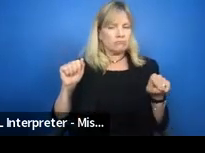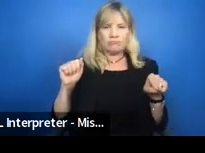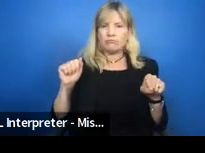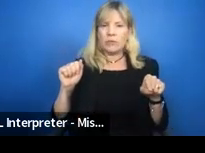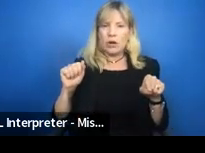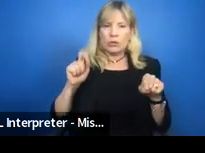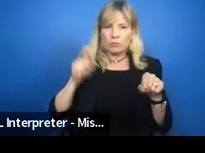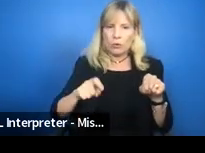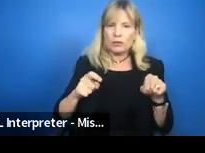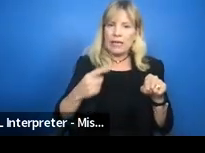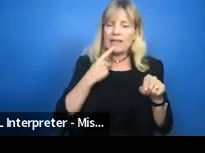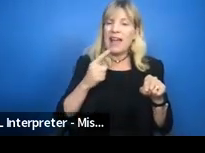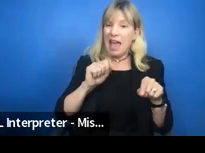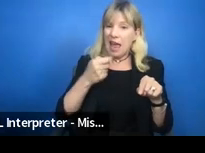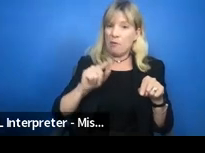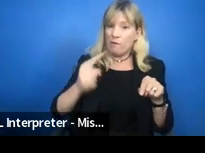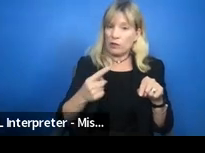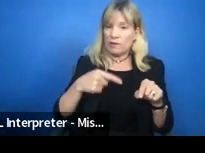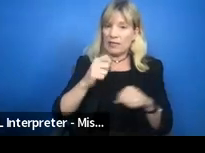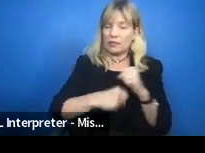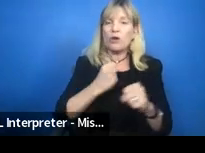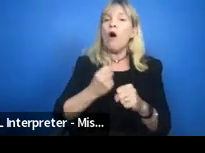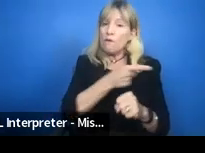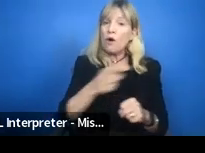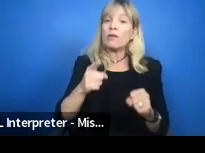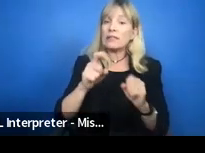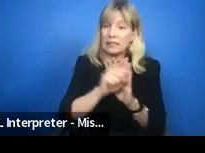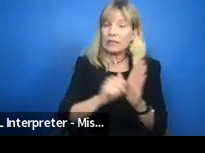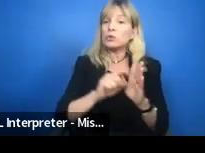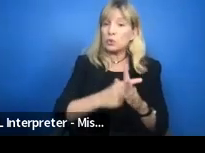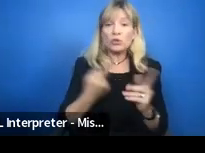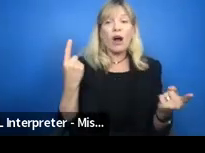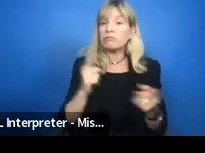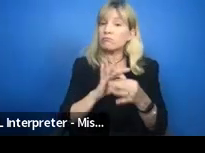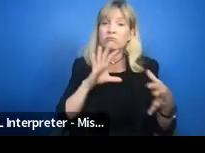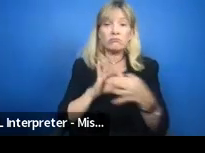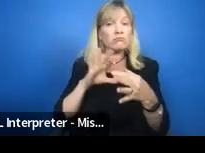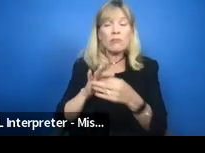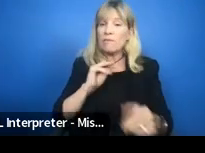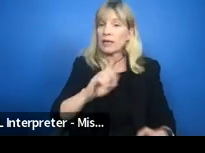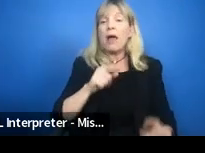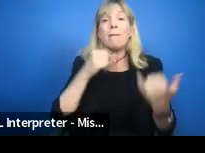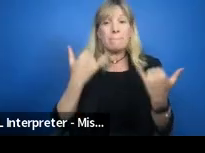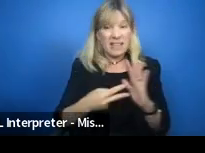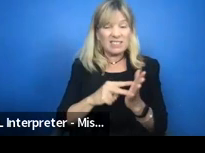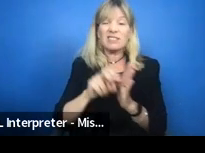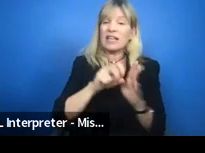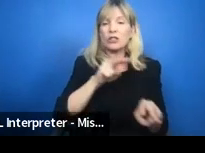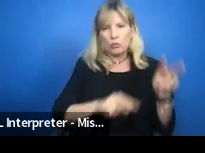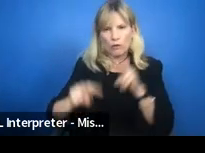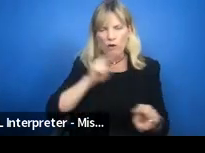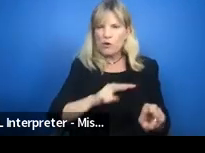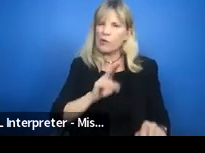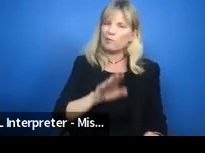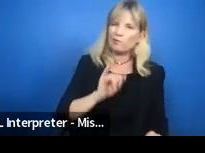April 1st of this year for states to begin Medicaid disenrollments. So states could begin reviewing